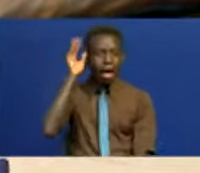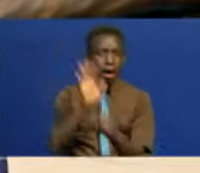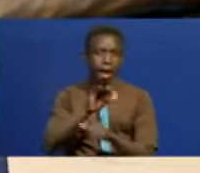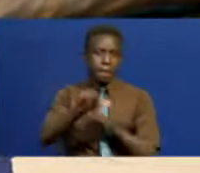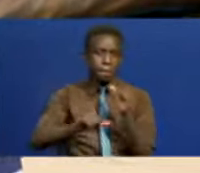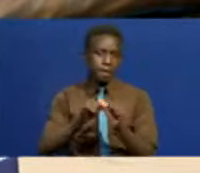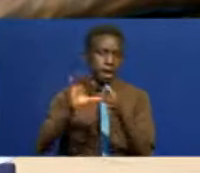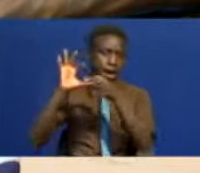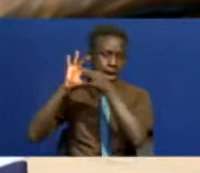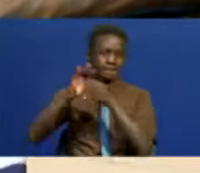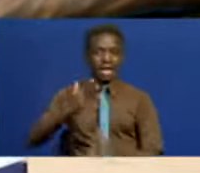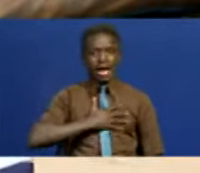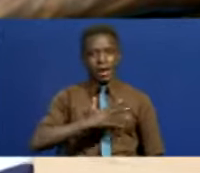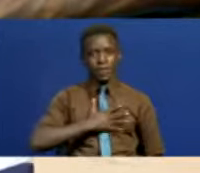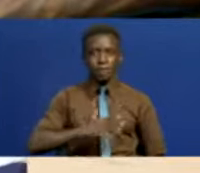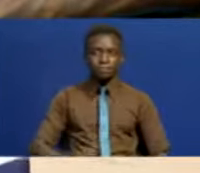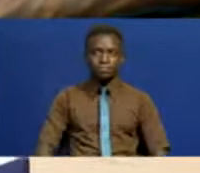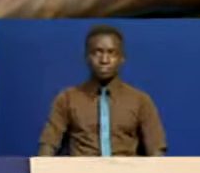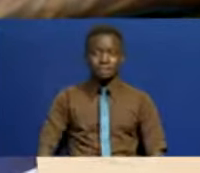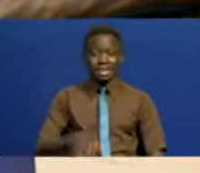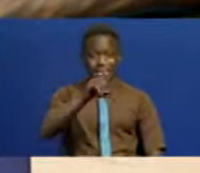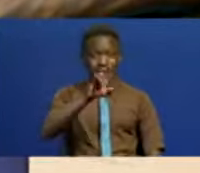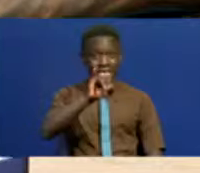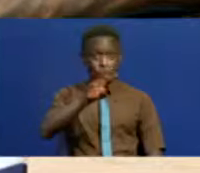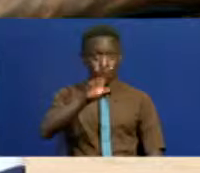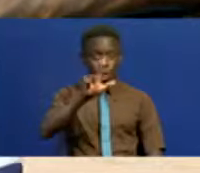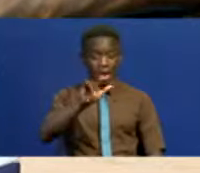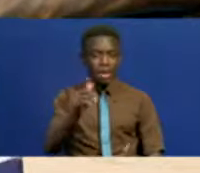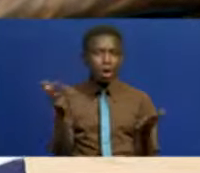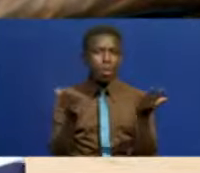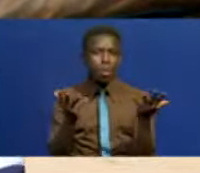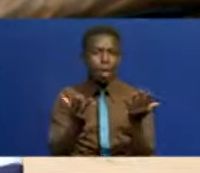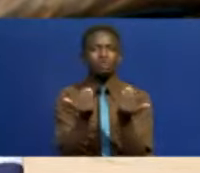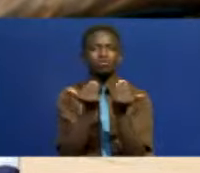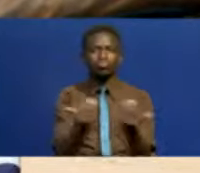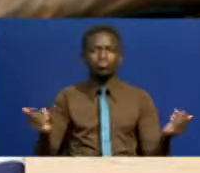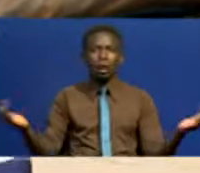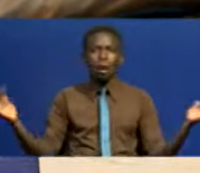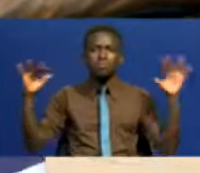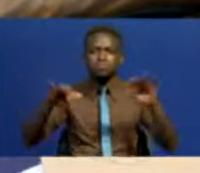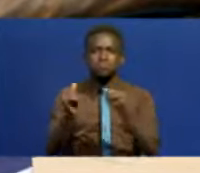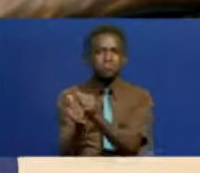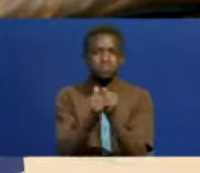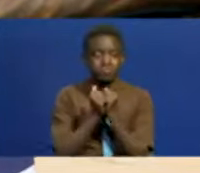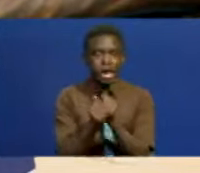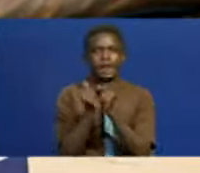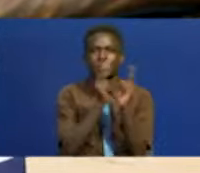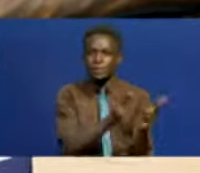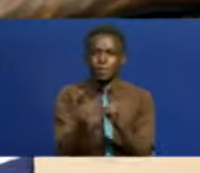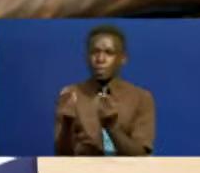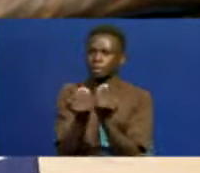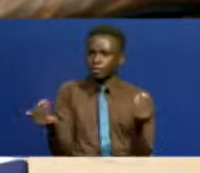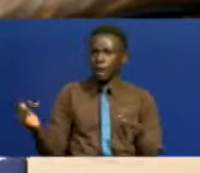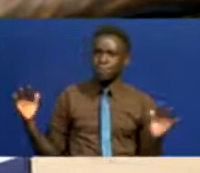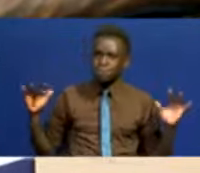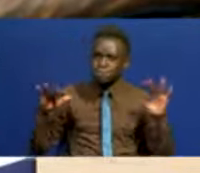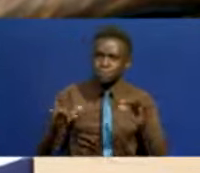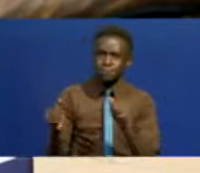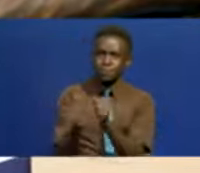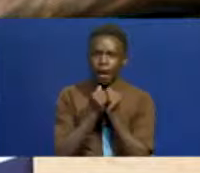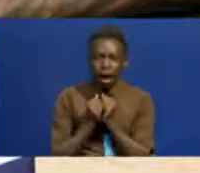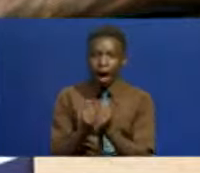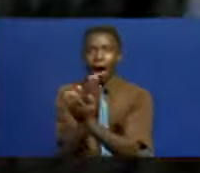is it's whereby people come together. Similarly, Kids Diwali is when kids come together and make new friends and do